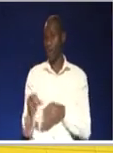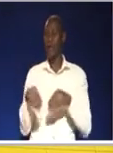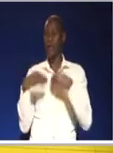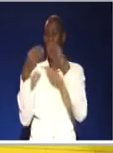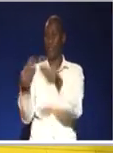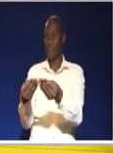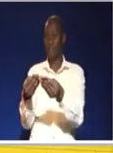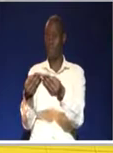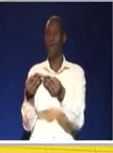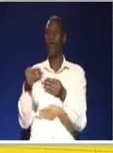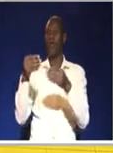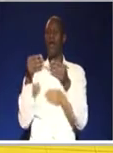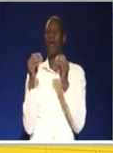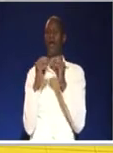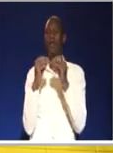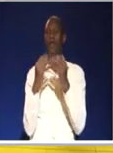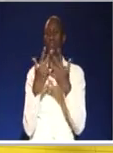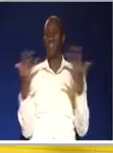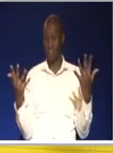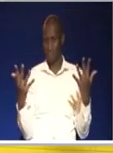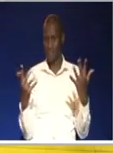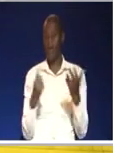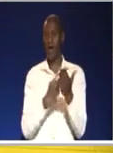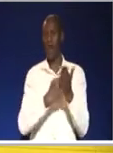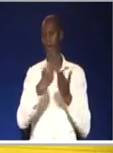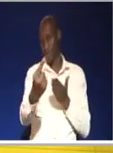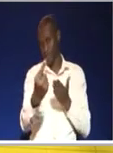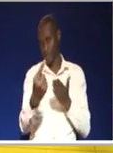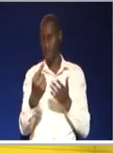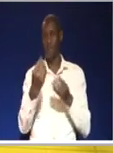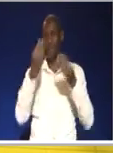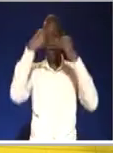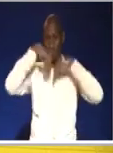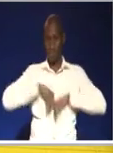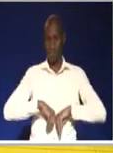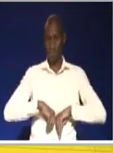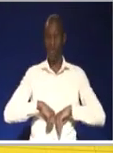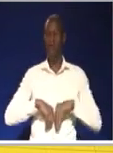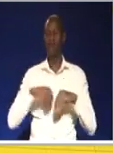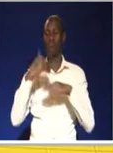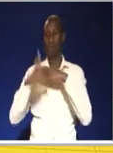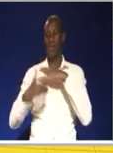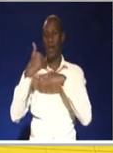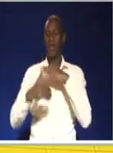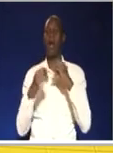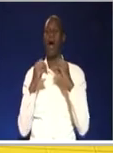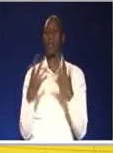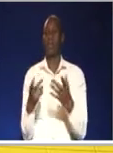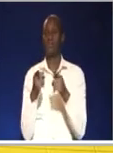us the quantity demanded per week for the consumption of loaves of bread.